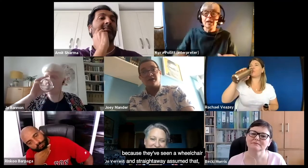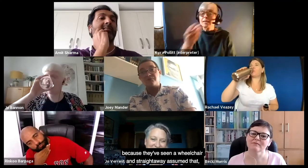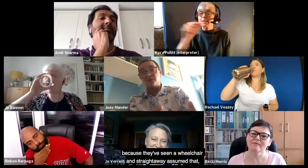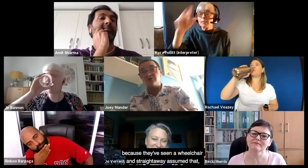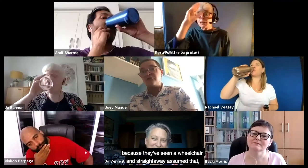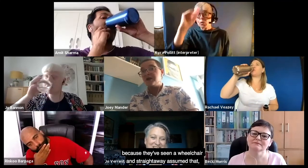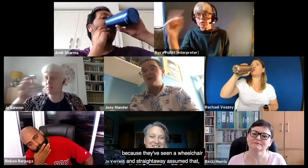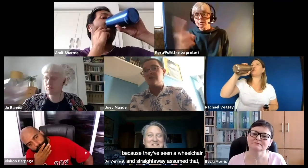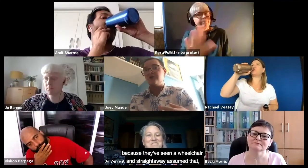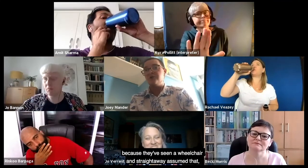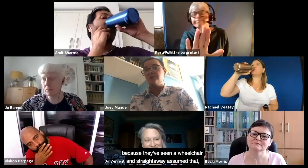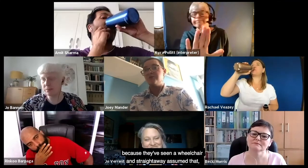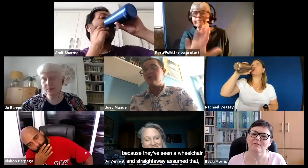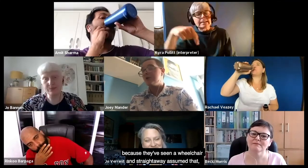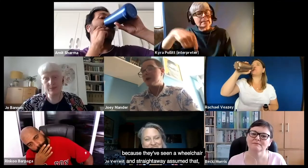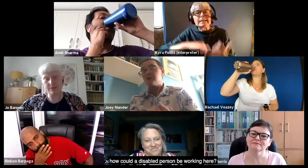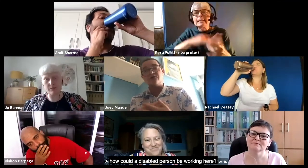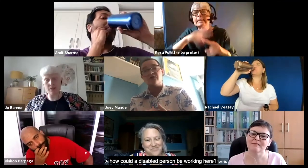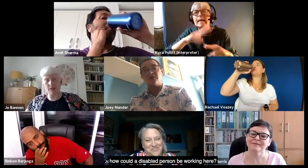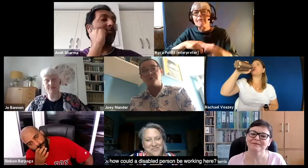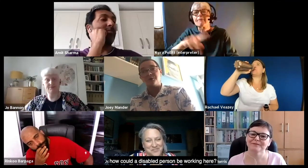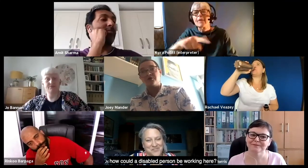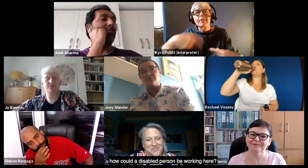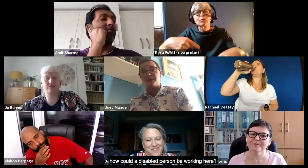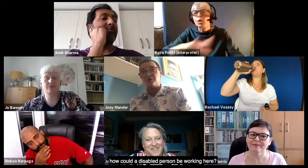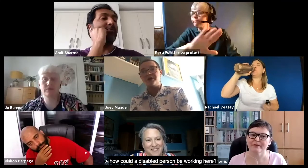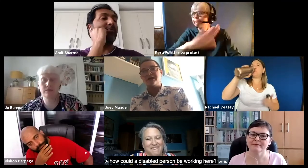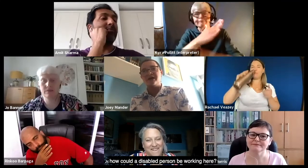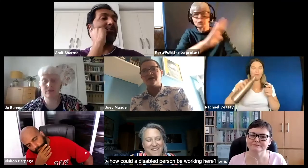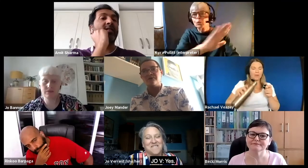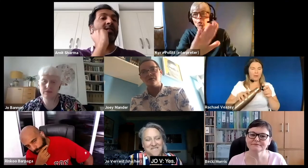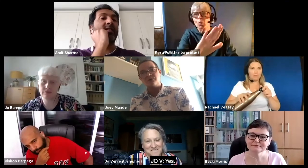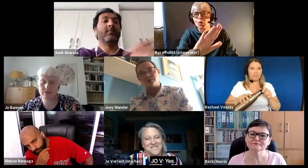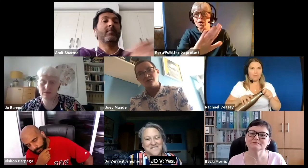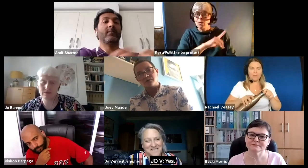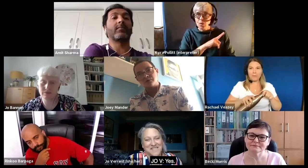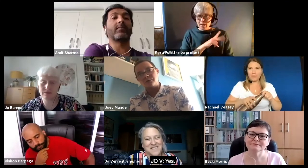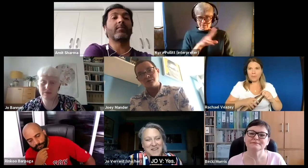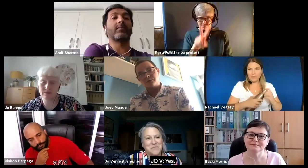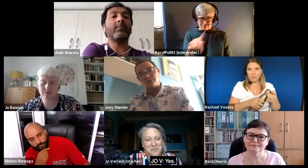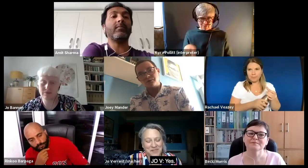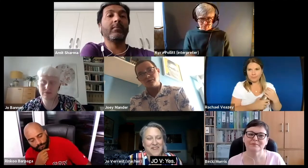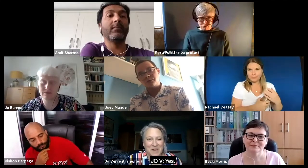wheelchair and they've straight away assumed that how could a disabled person be working here?